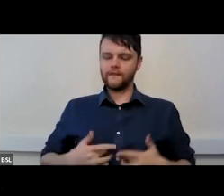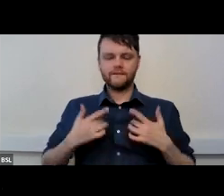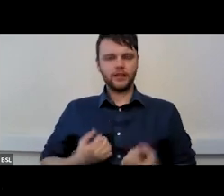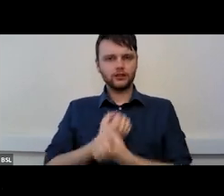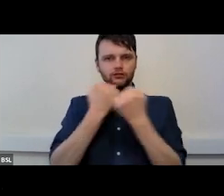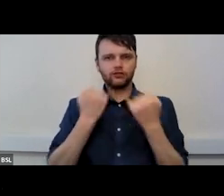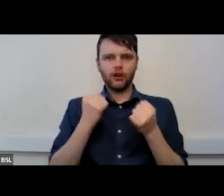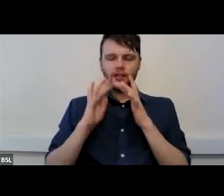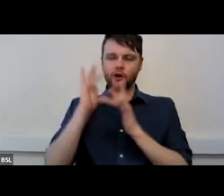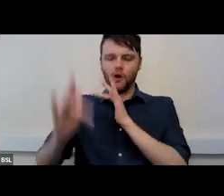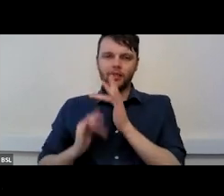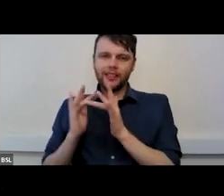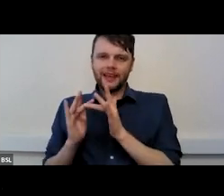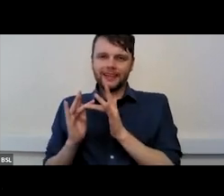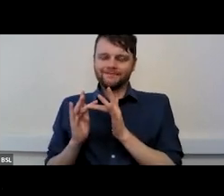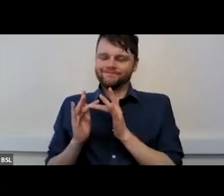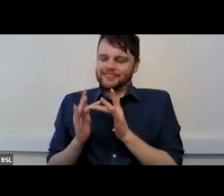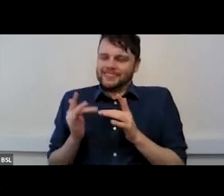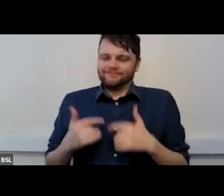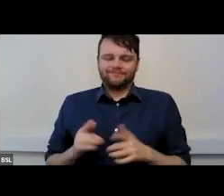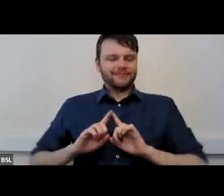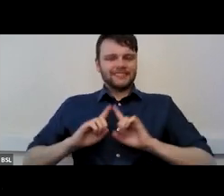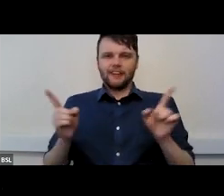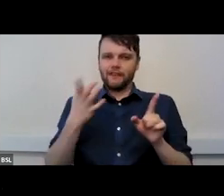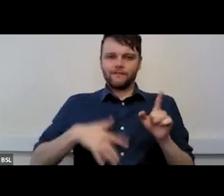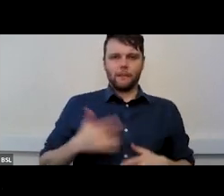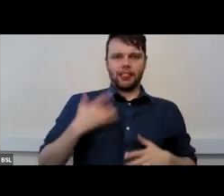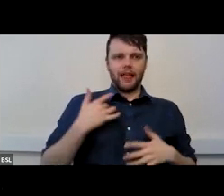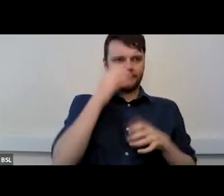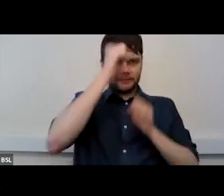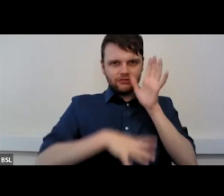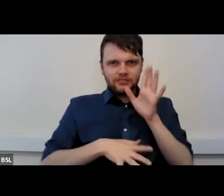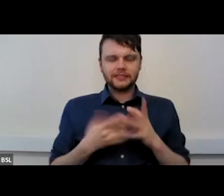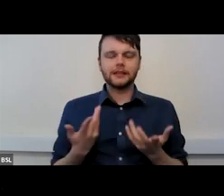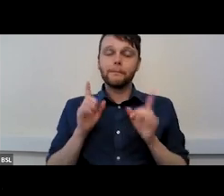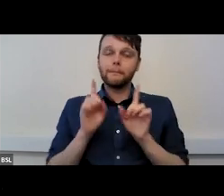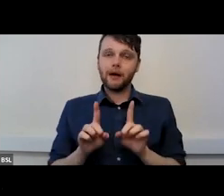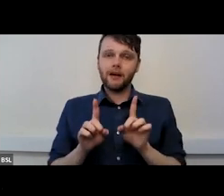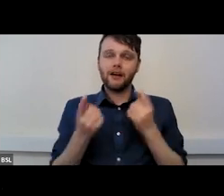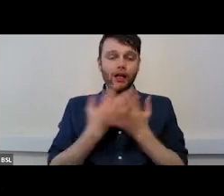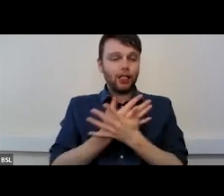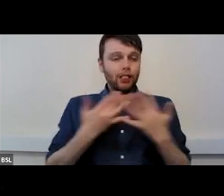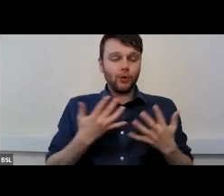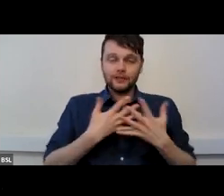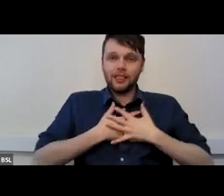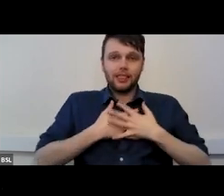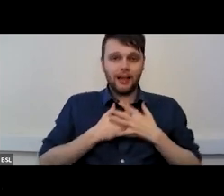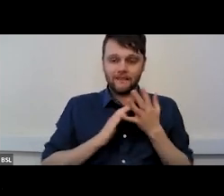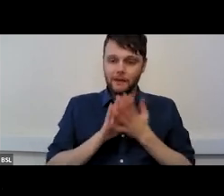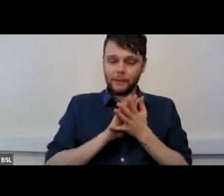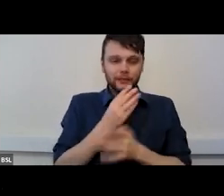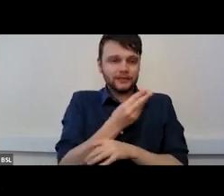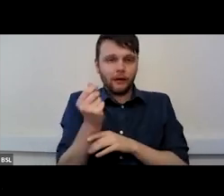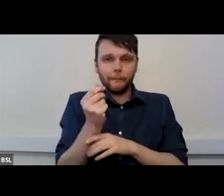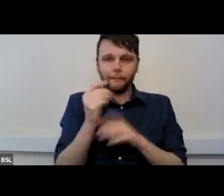going virtual is not a substitute for the live experience, there is actually lots to love about some kind of